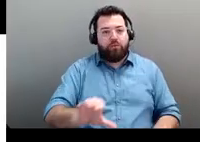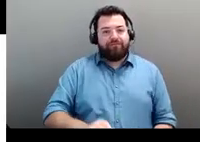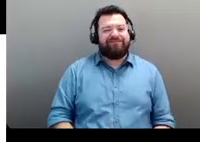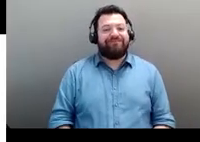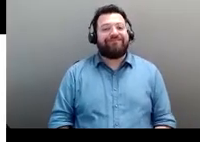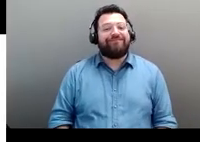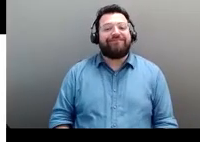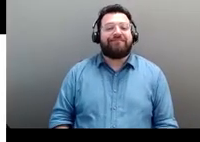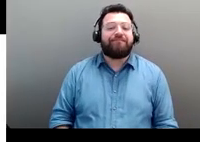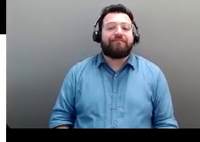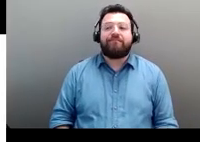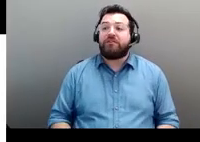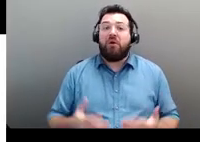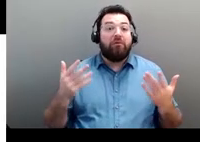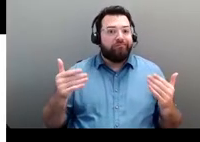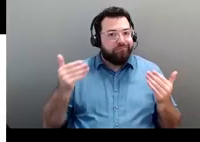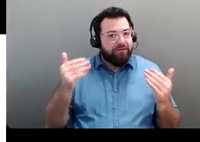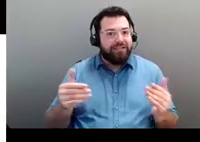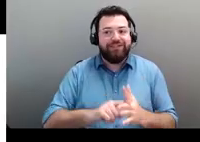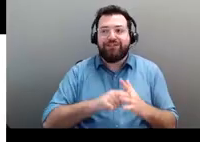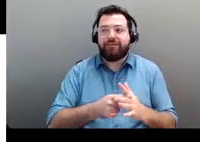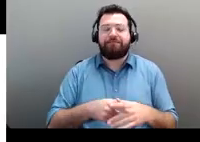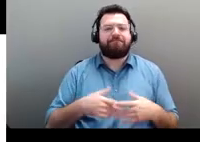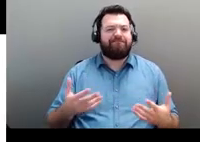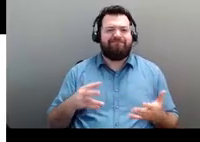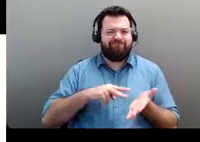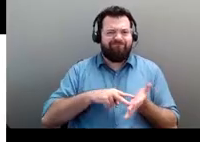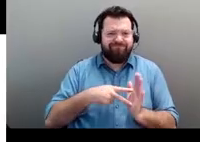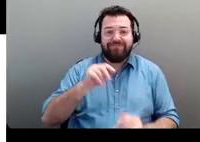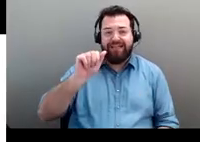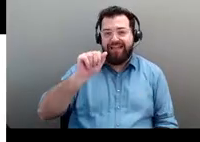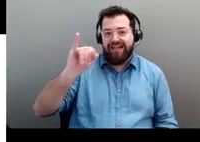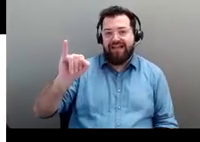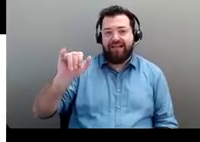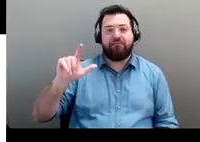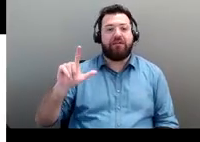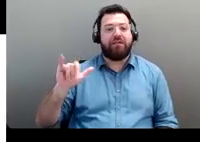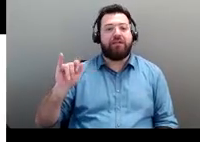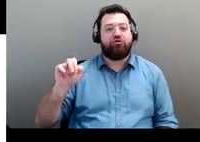So, let's get started. So, what is AI literacy?